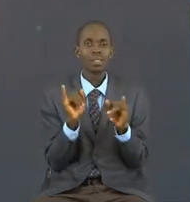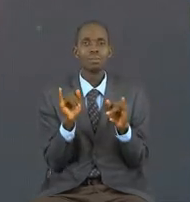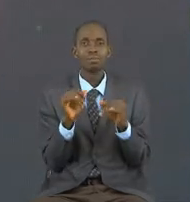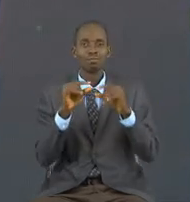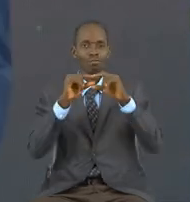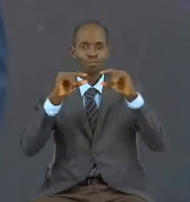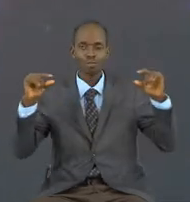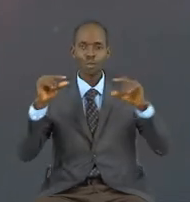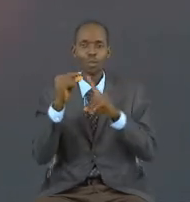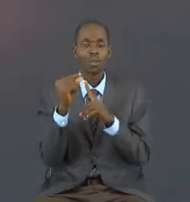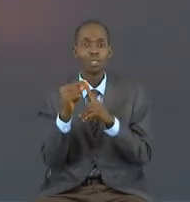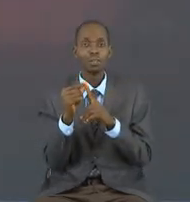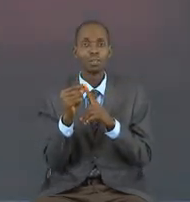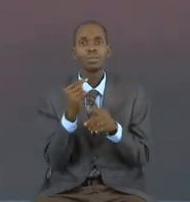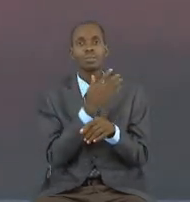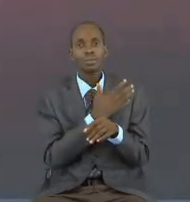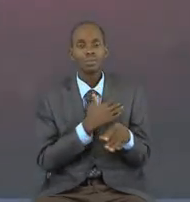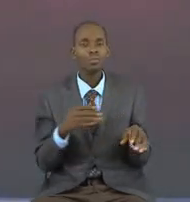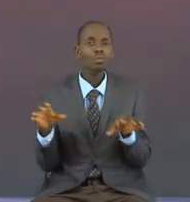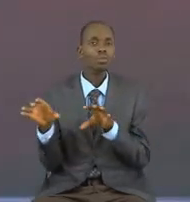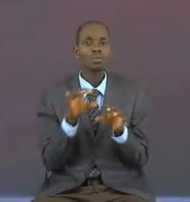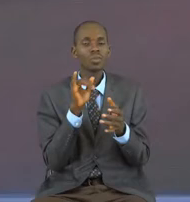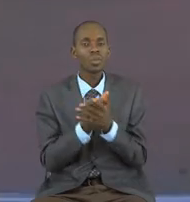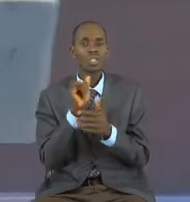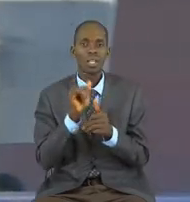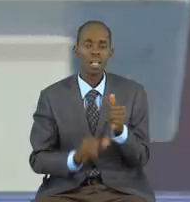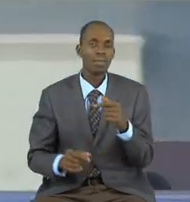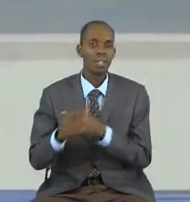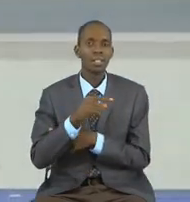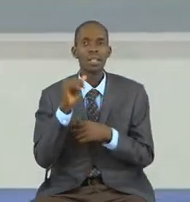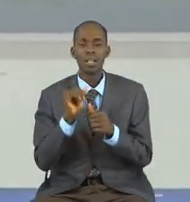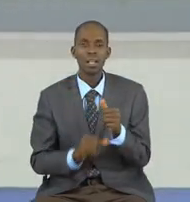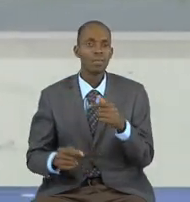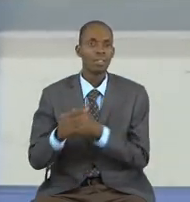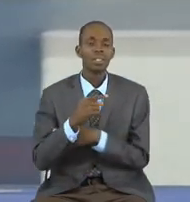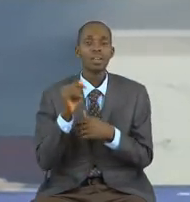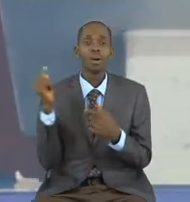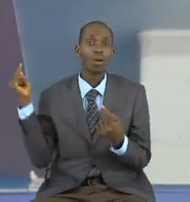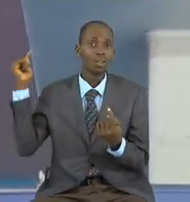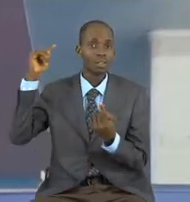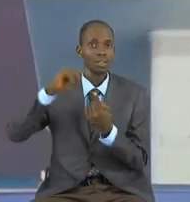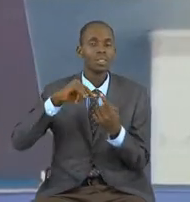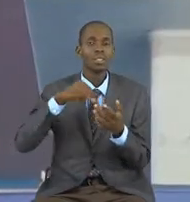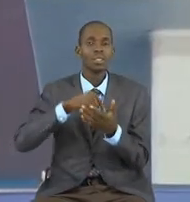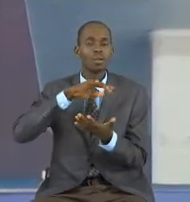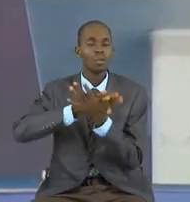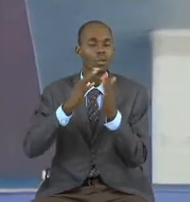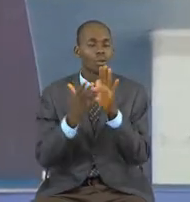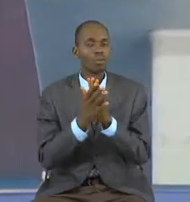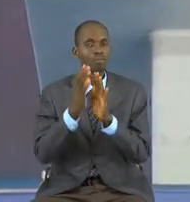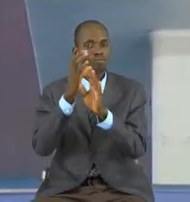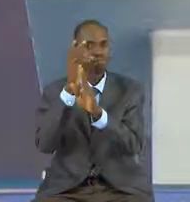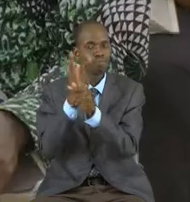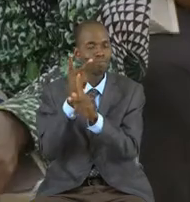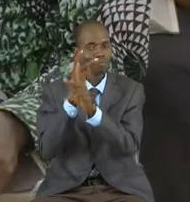do that every day, until it's stuck in their memory. And